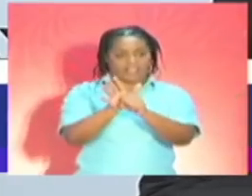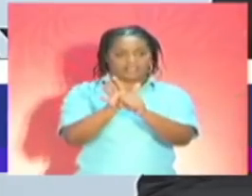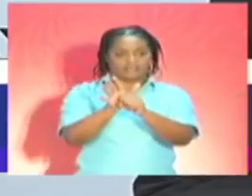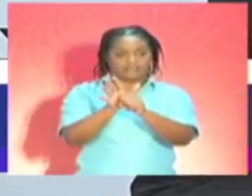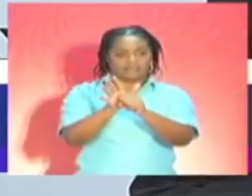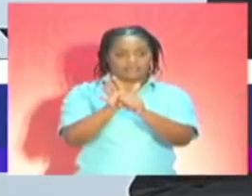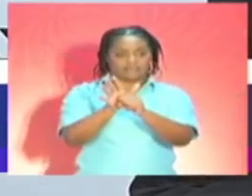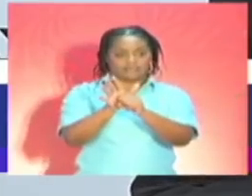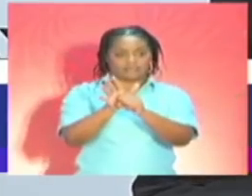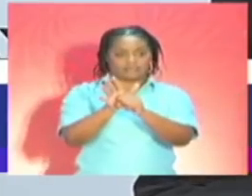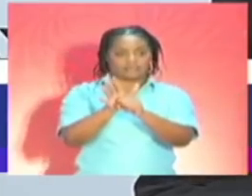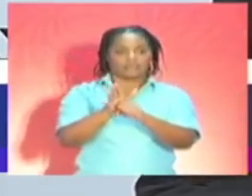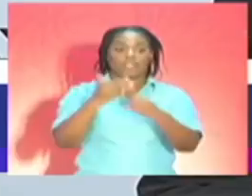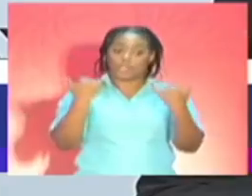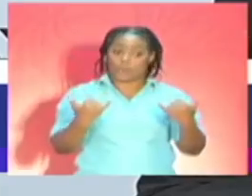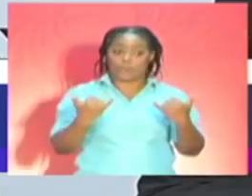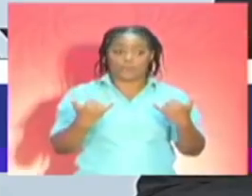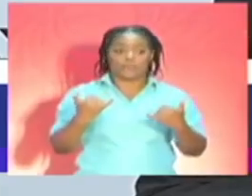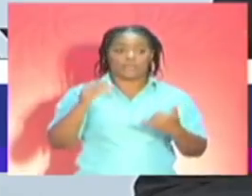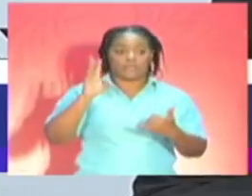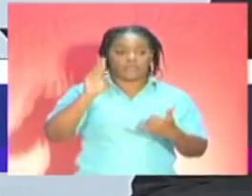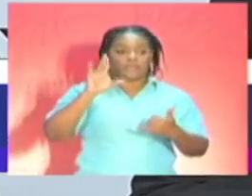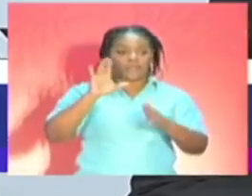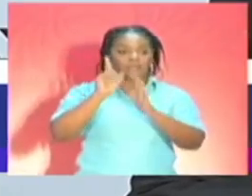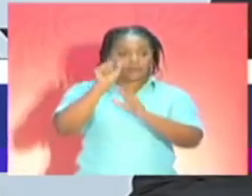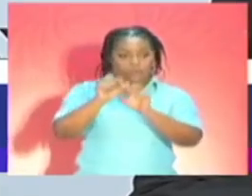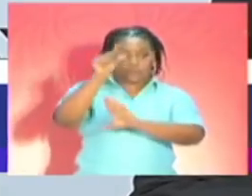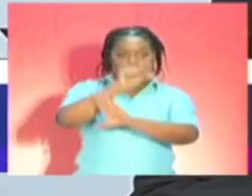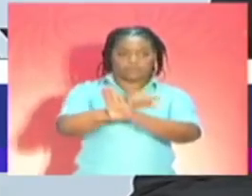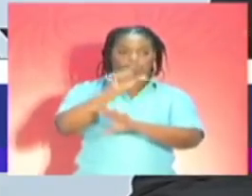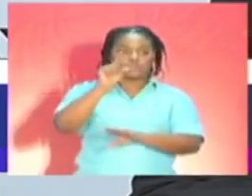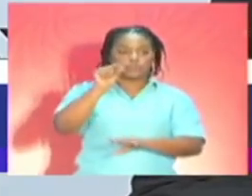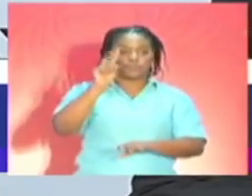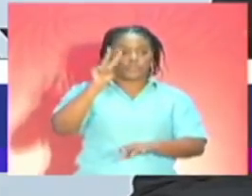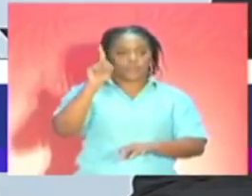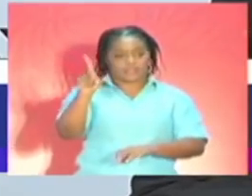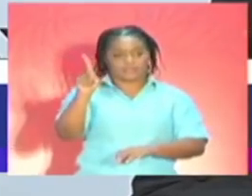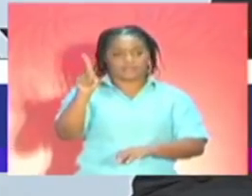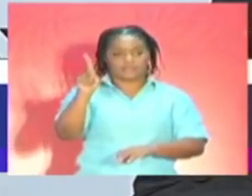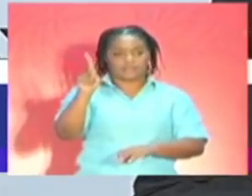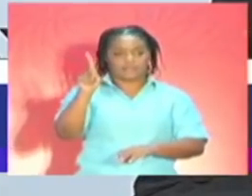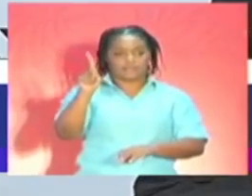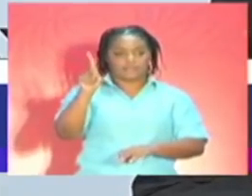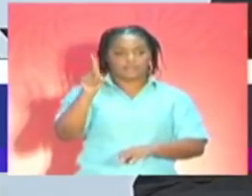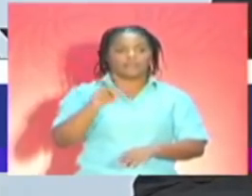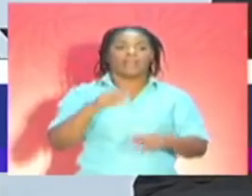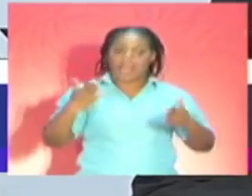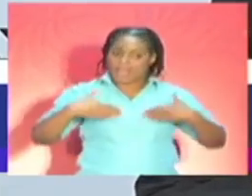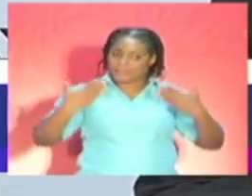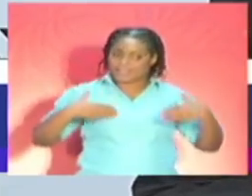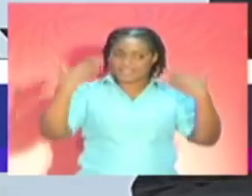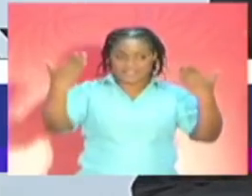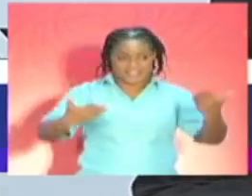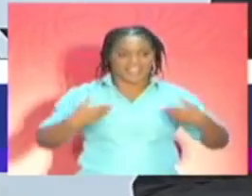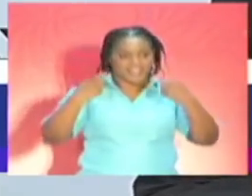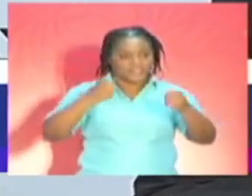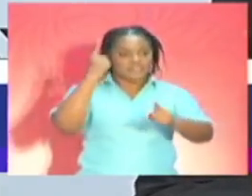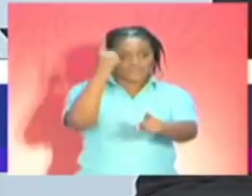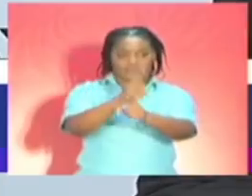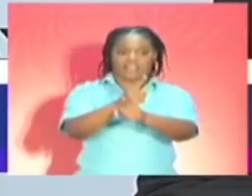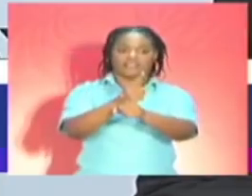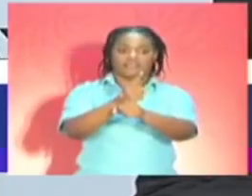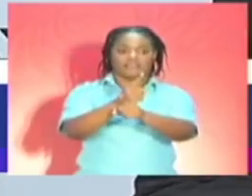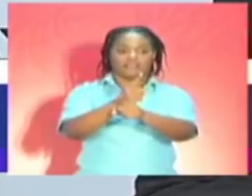the 25th of August 2021. We are pleased to be here with you once again to provide accurate and